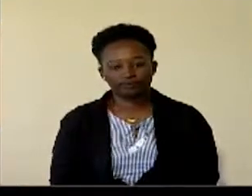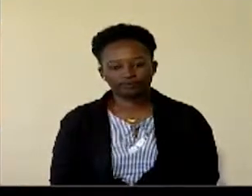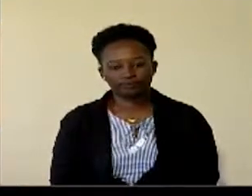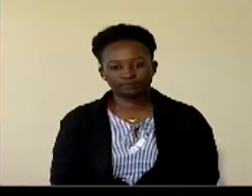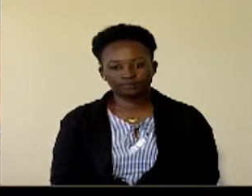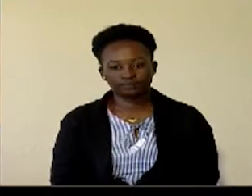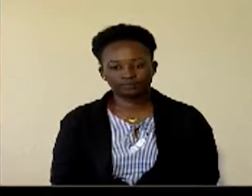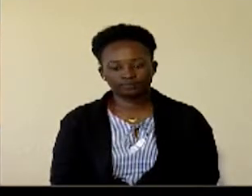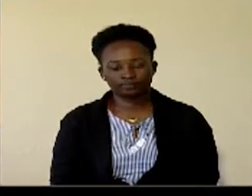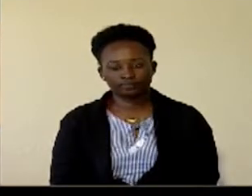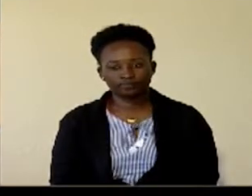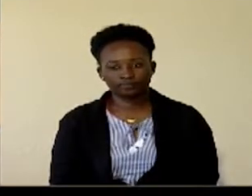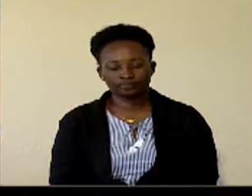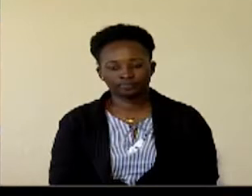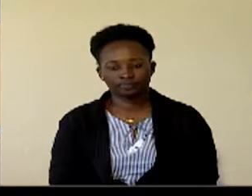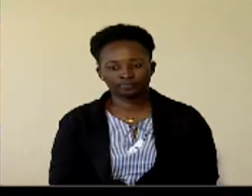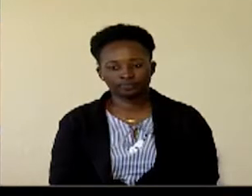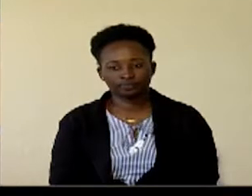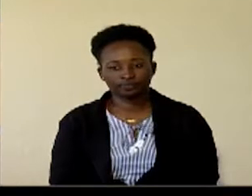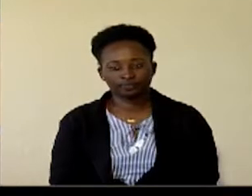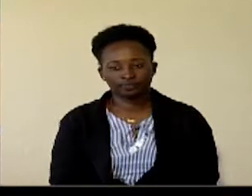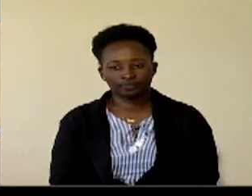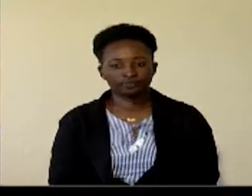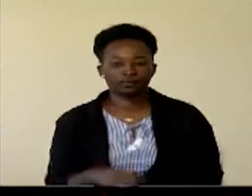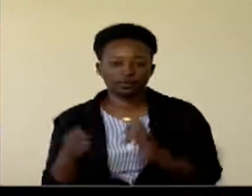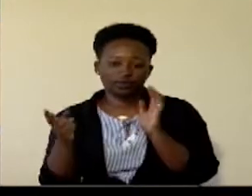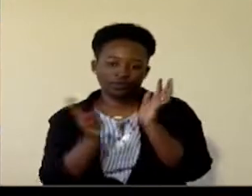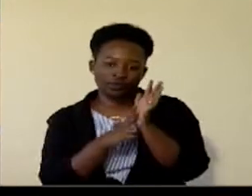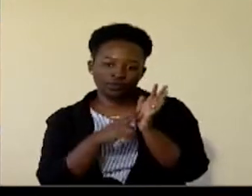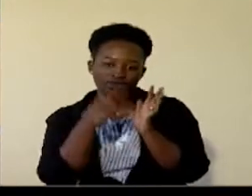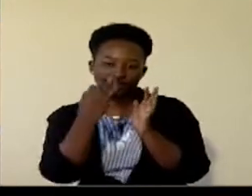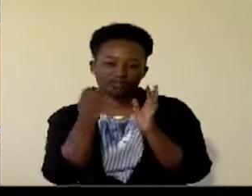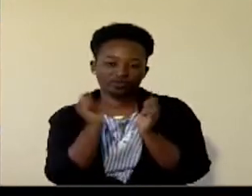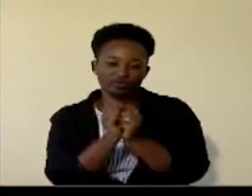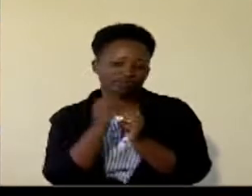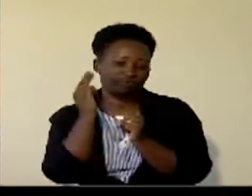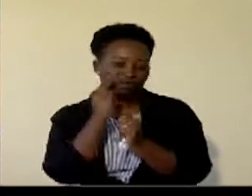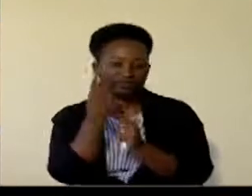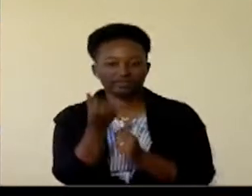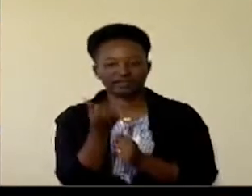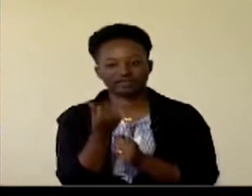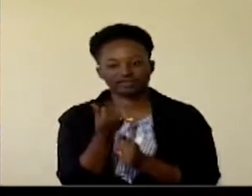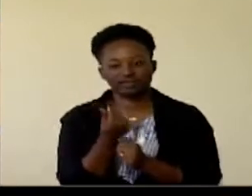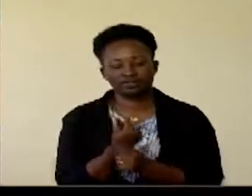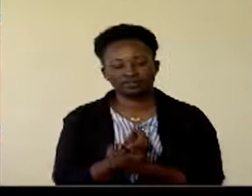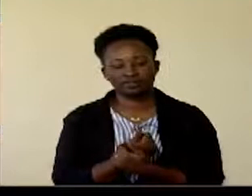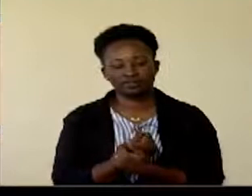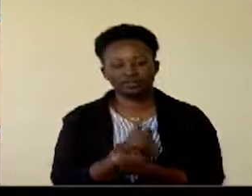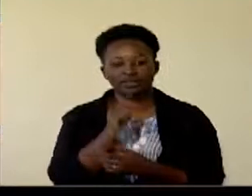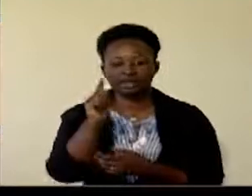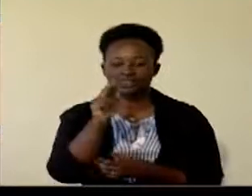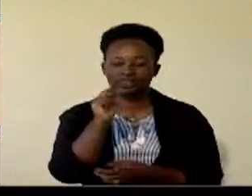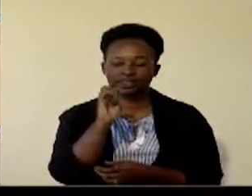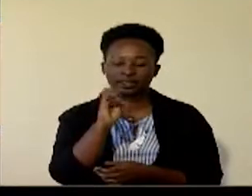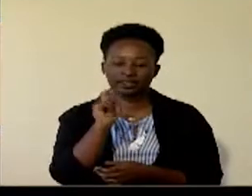310 million francs. We shall get 310 million francs. That is the net